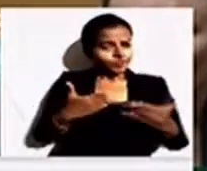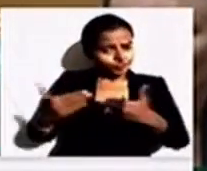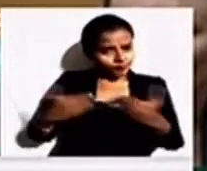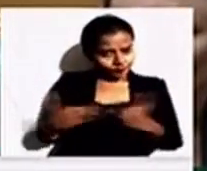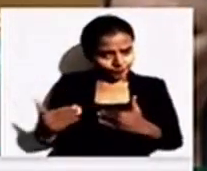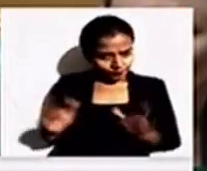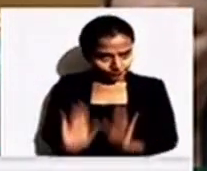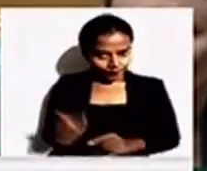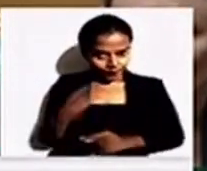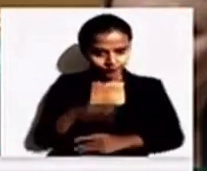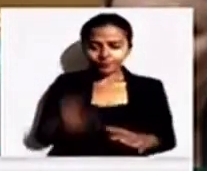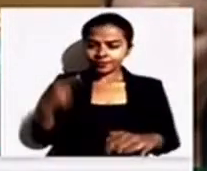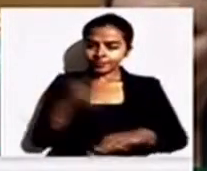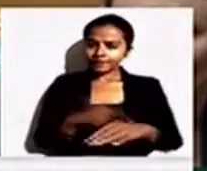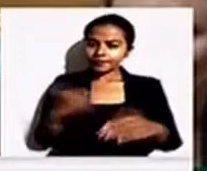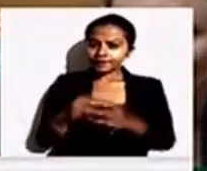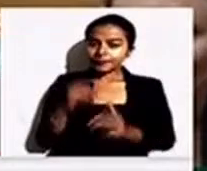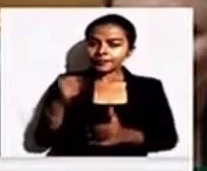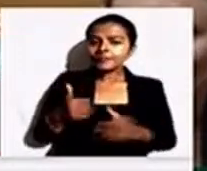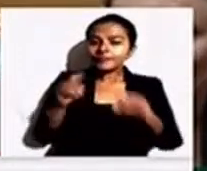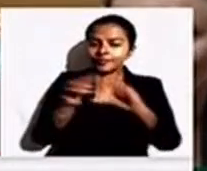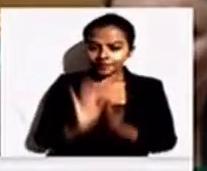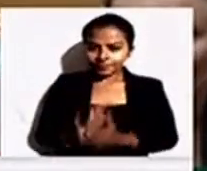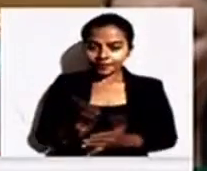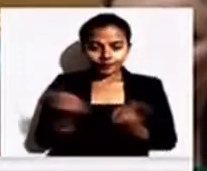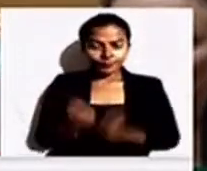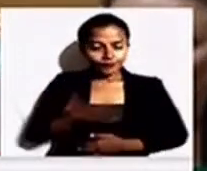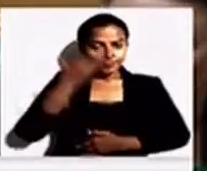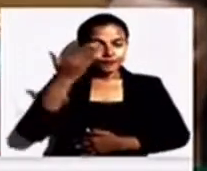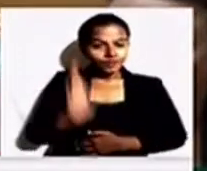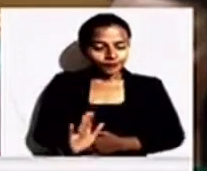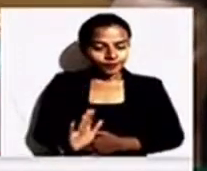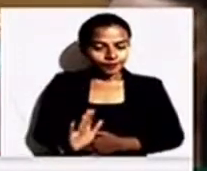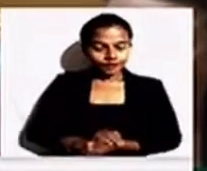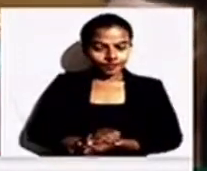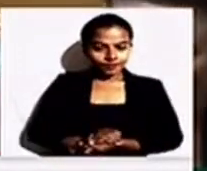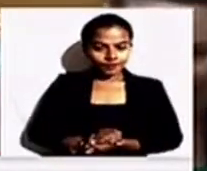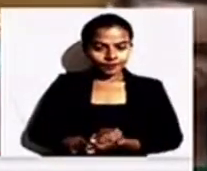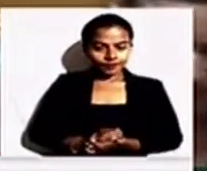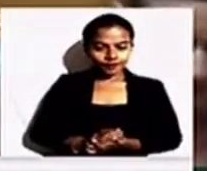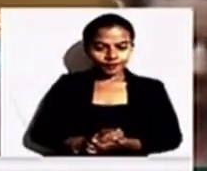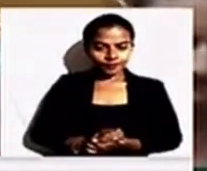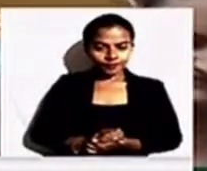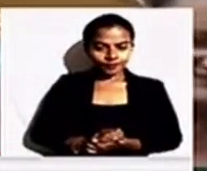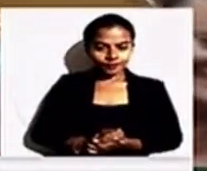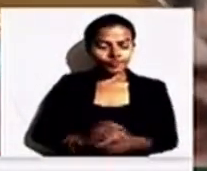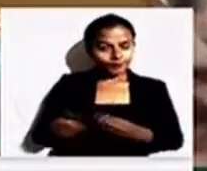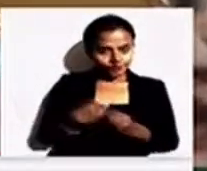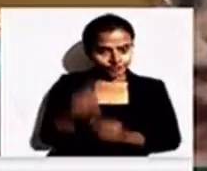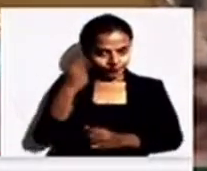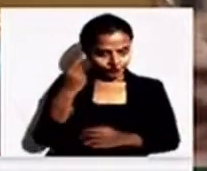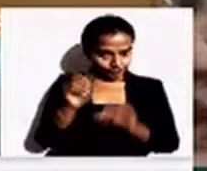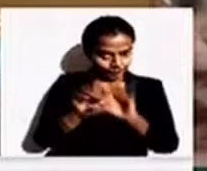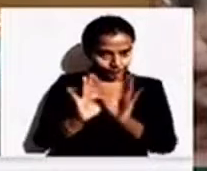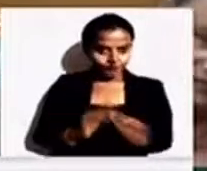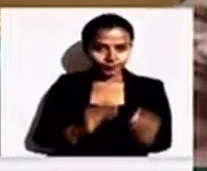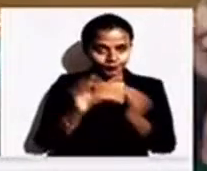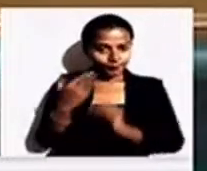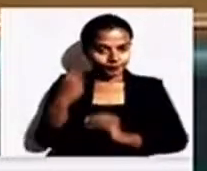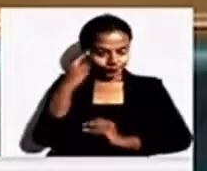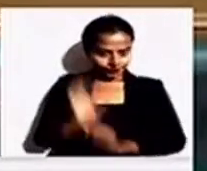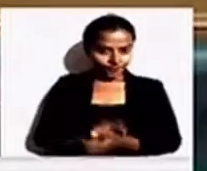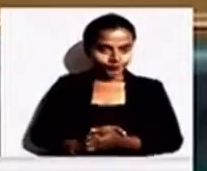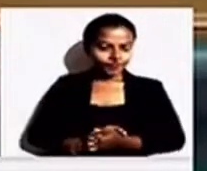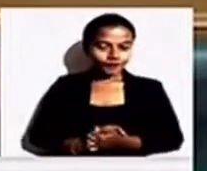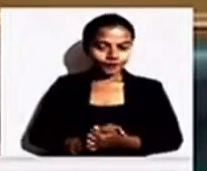waking where you take a breath before the cloak of your new identity washes back. It was there the morning